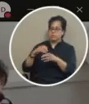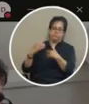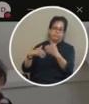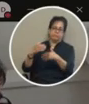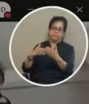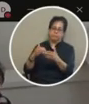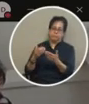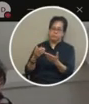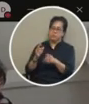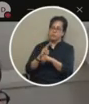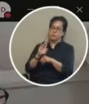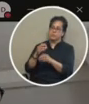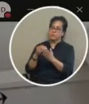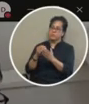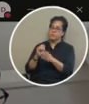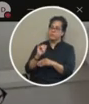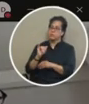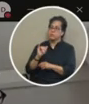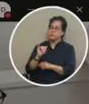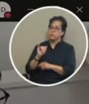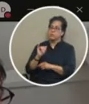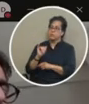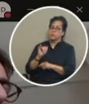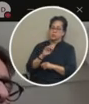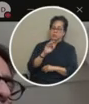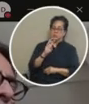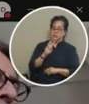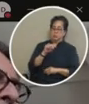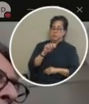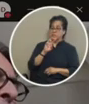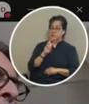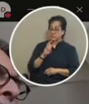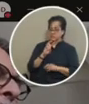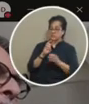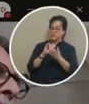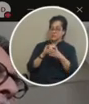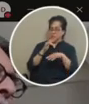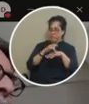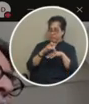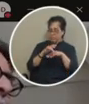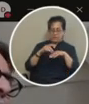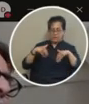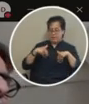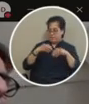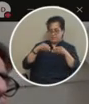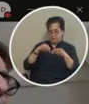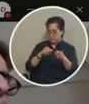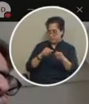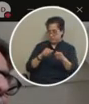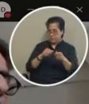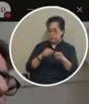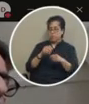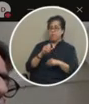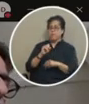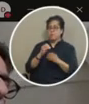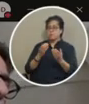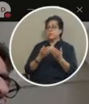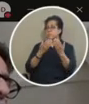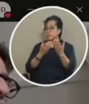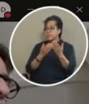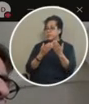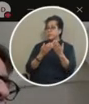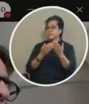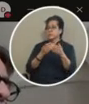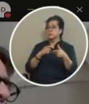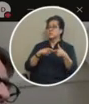already encumbered those funds as well. So right now, the 6.6 million is what's available. None of that has been spent. And so the recommendation is for us